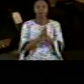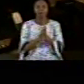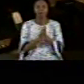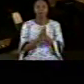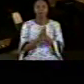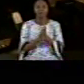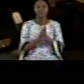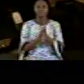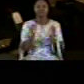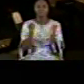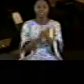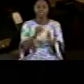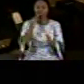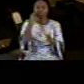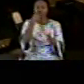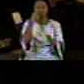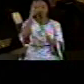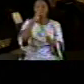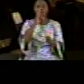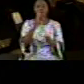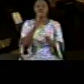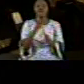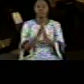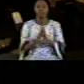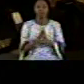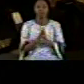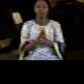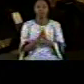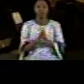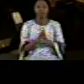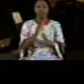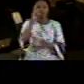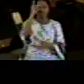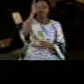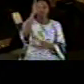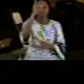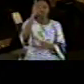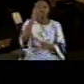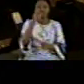That is who you are. You are